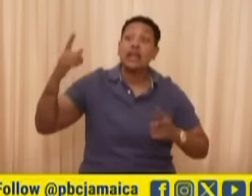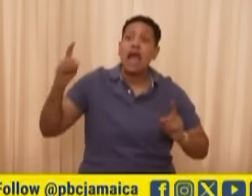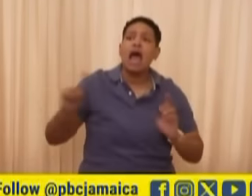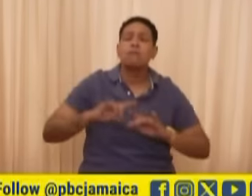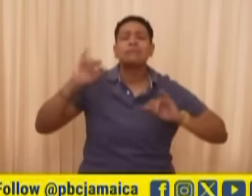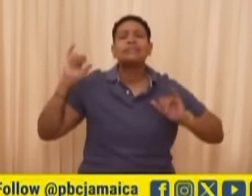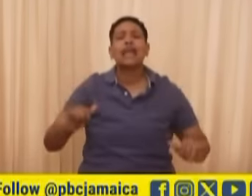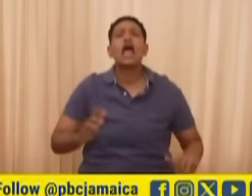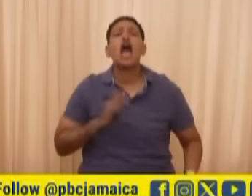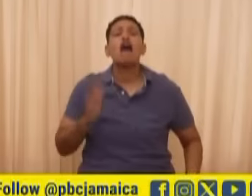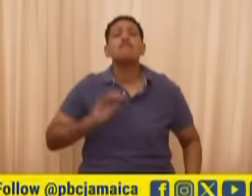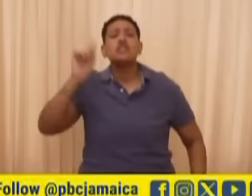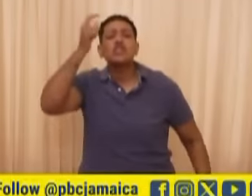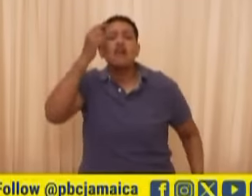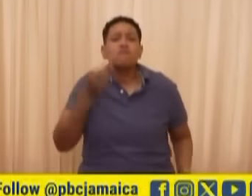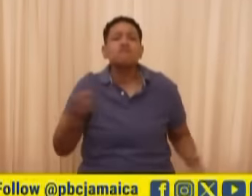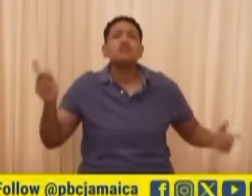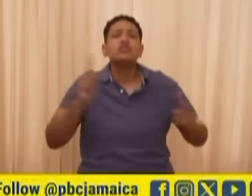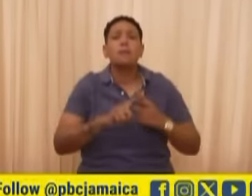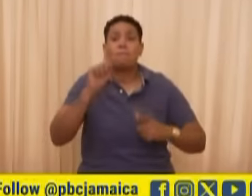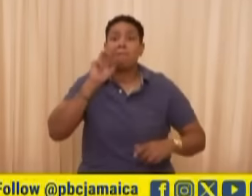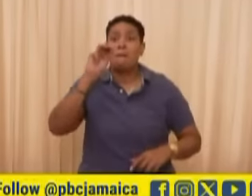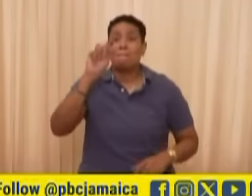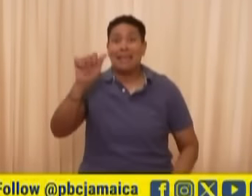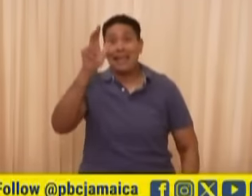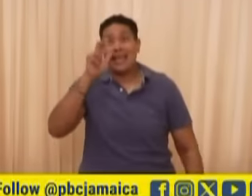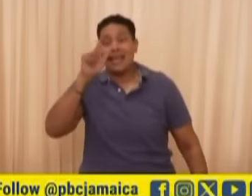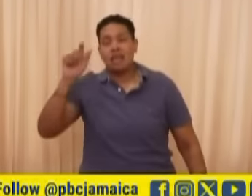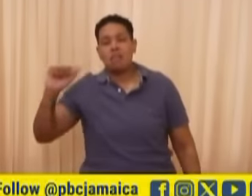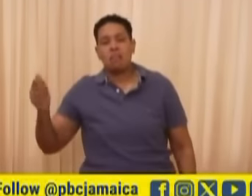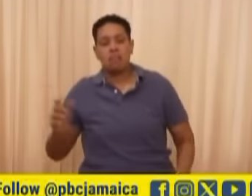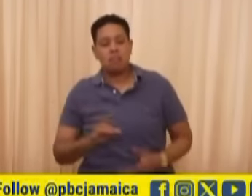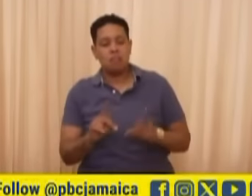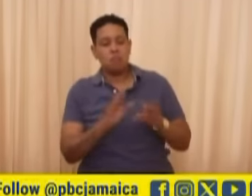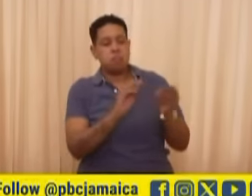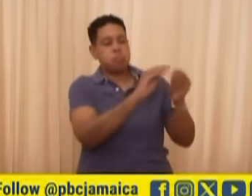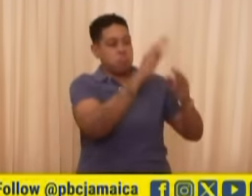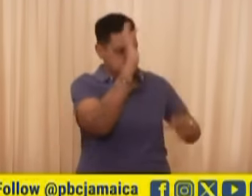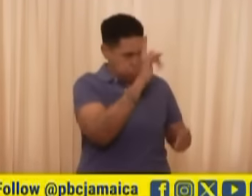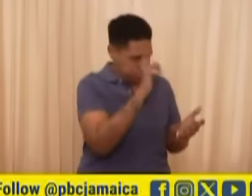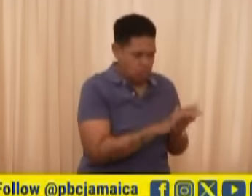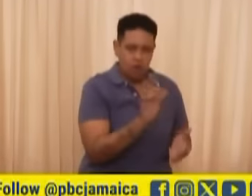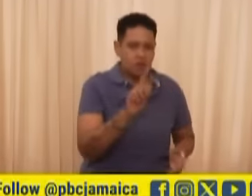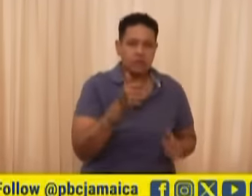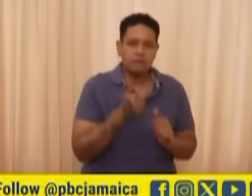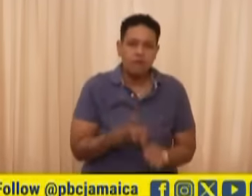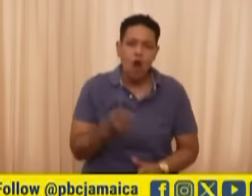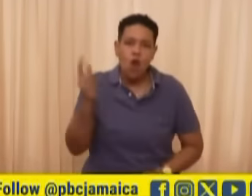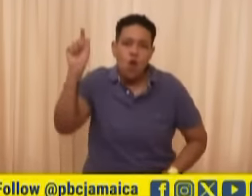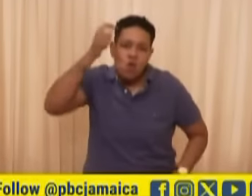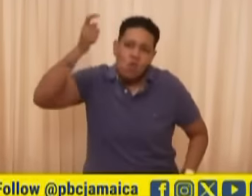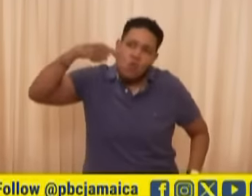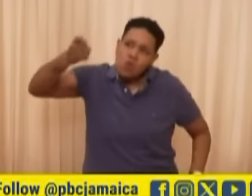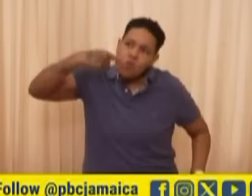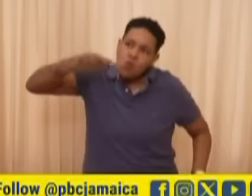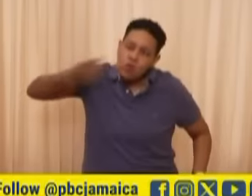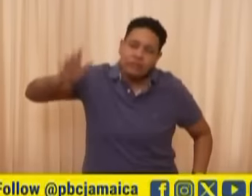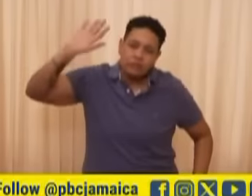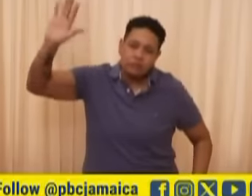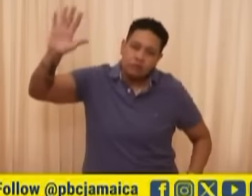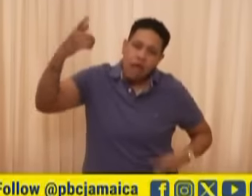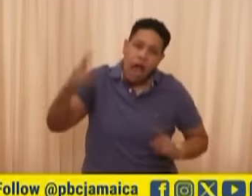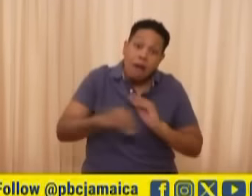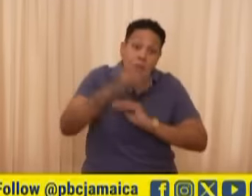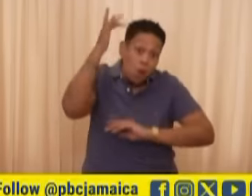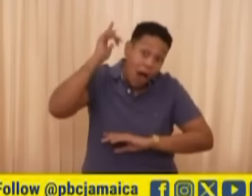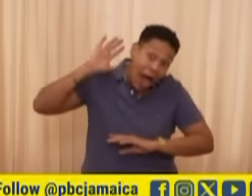Stick to official government sources and reputable media houses for your briefings and for your updates as to the state of the storm, because